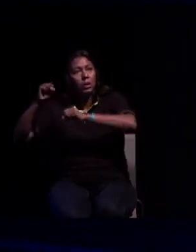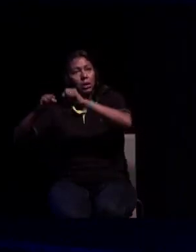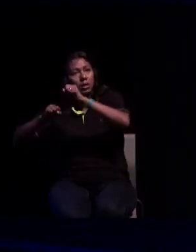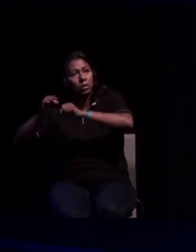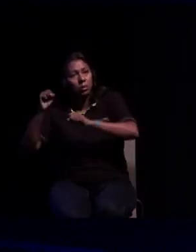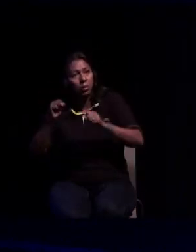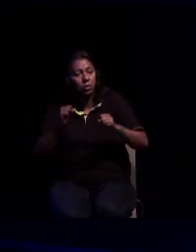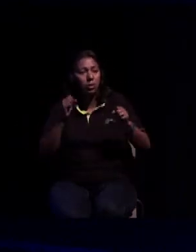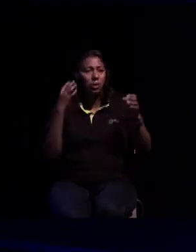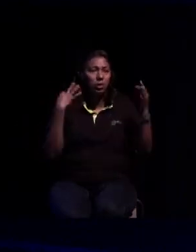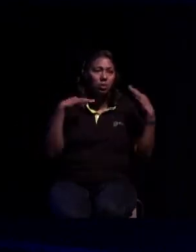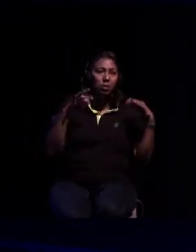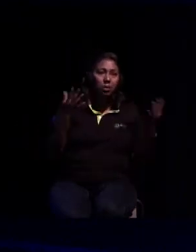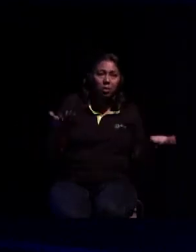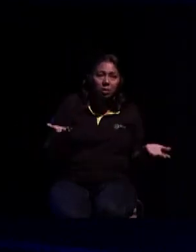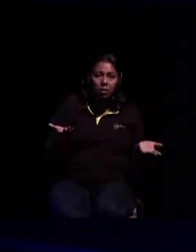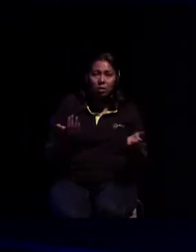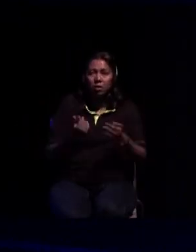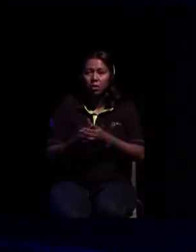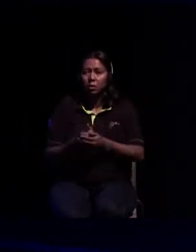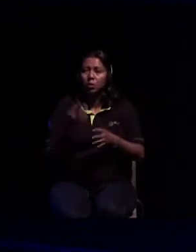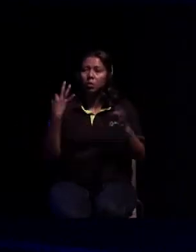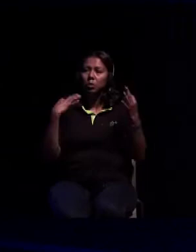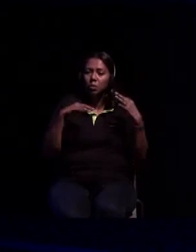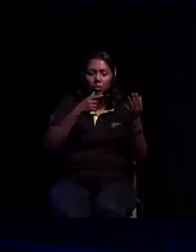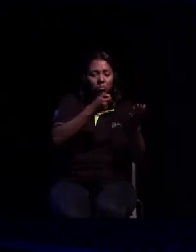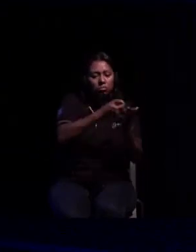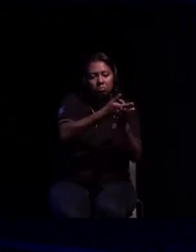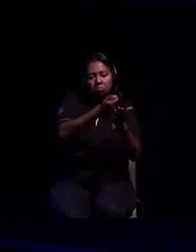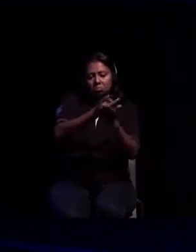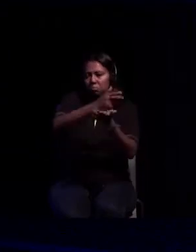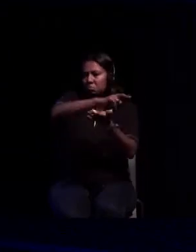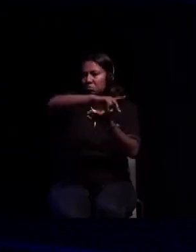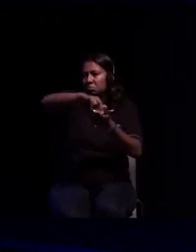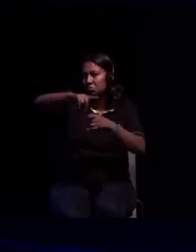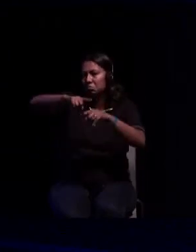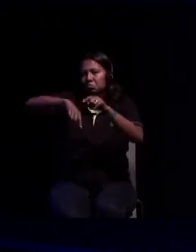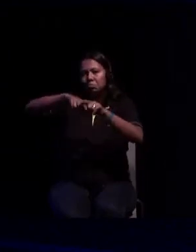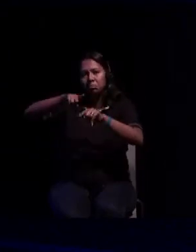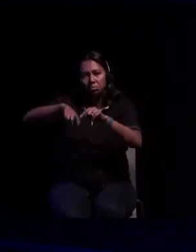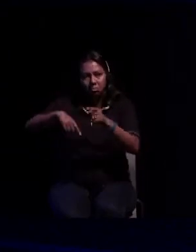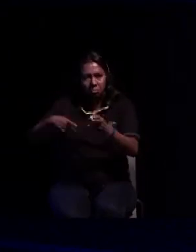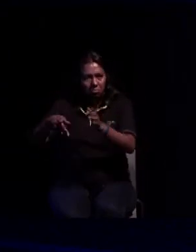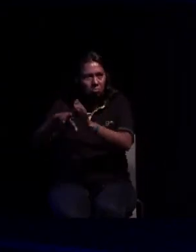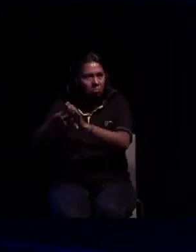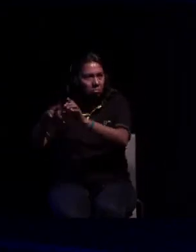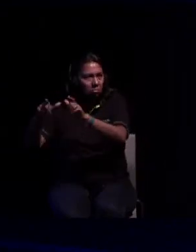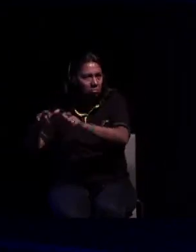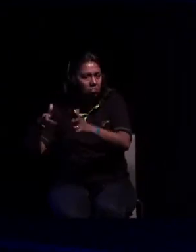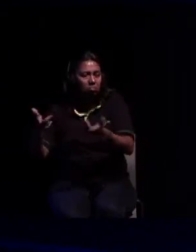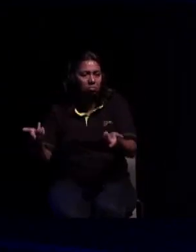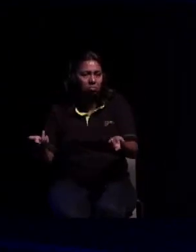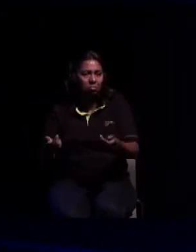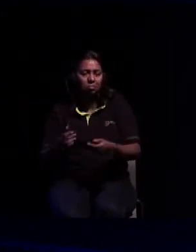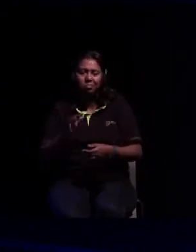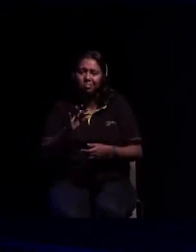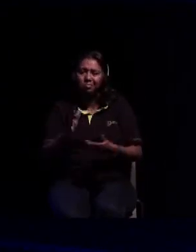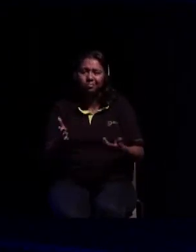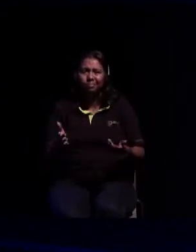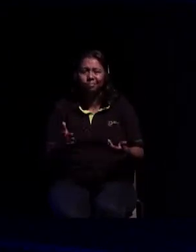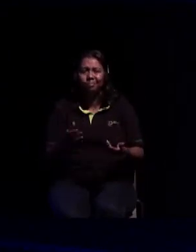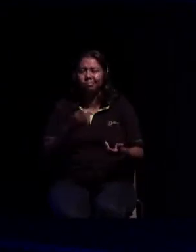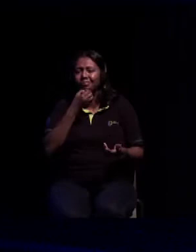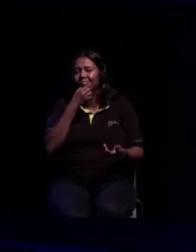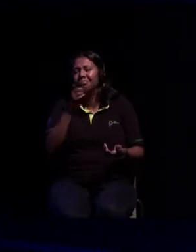who purchase the experience and the products that tourism offers. I find this equation to be problematic, and this is where we come to things.